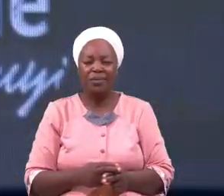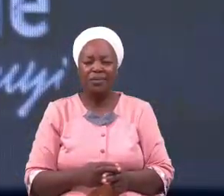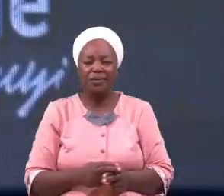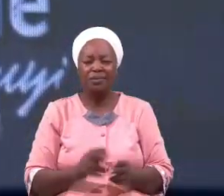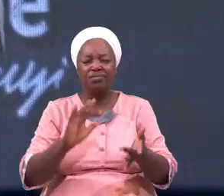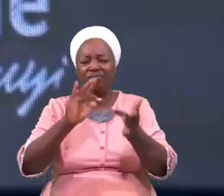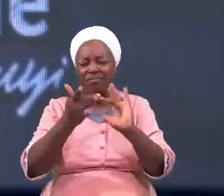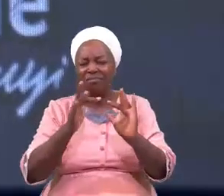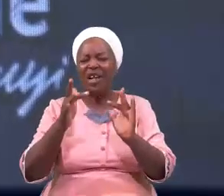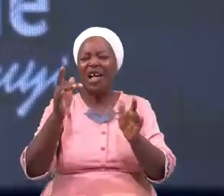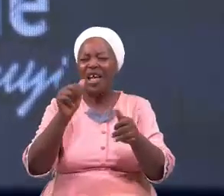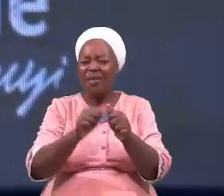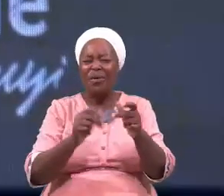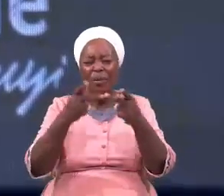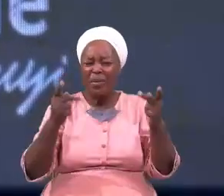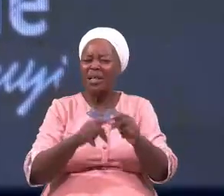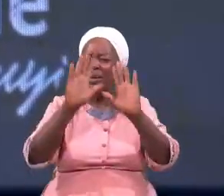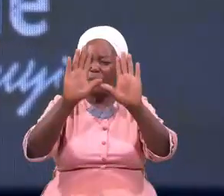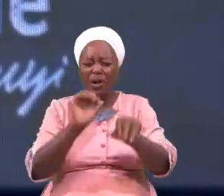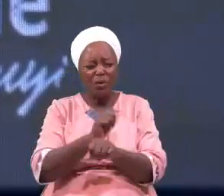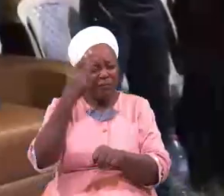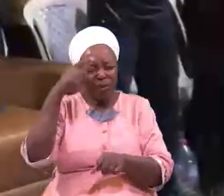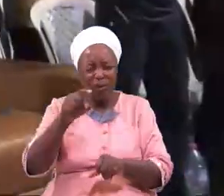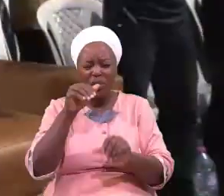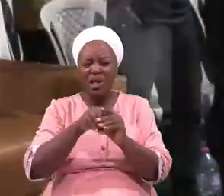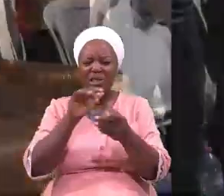Online, everywhere, miracle for you.